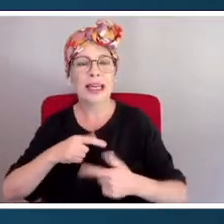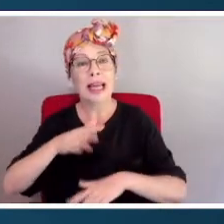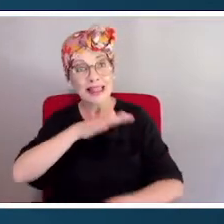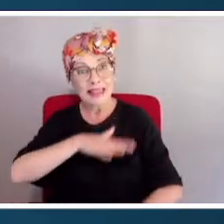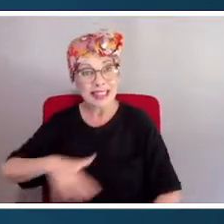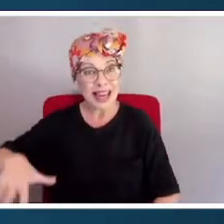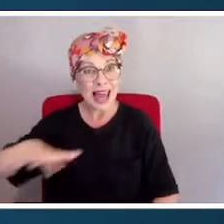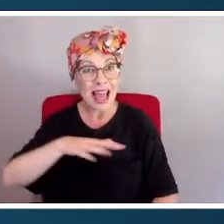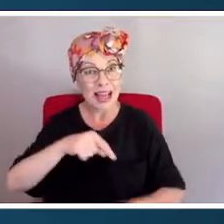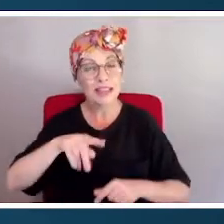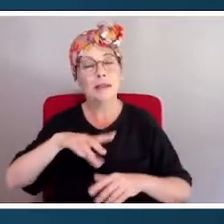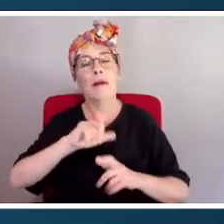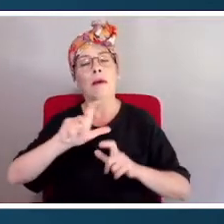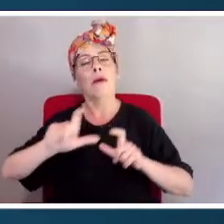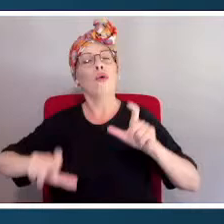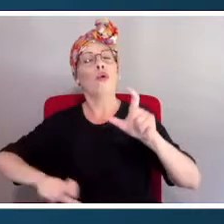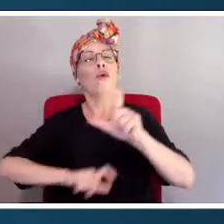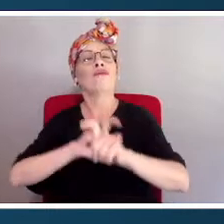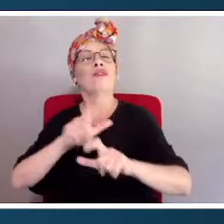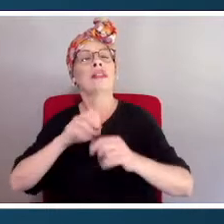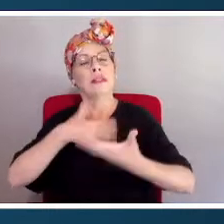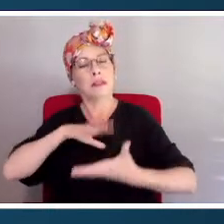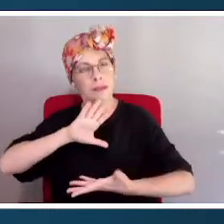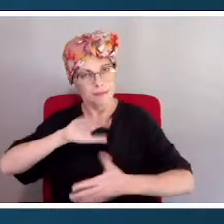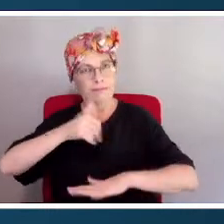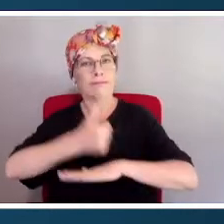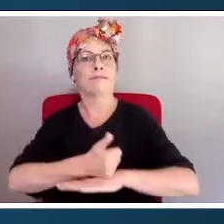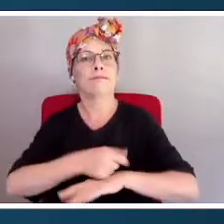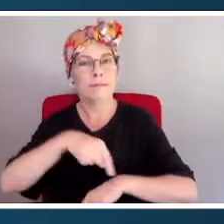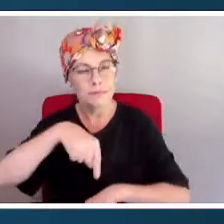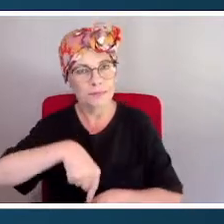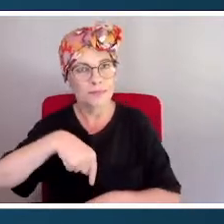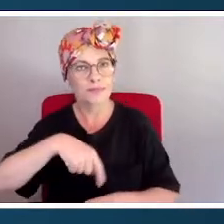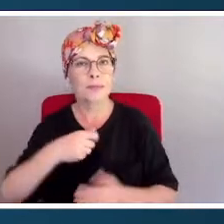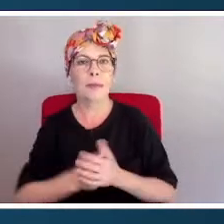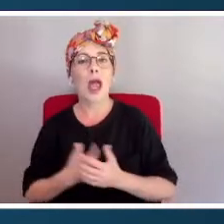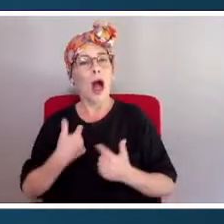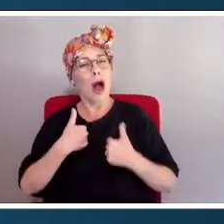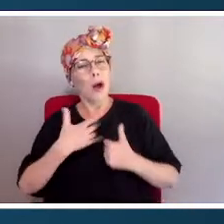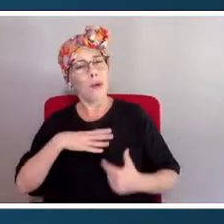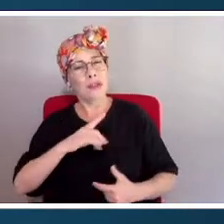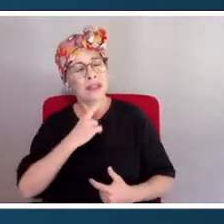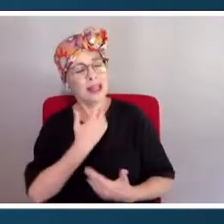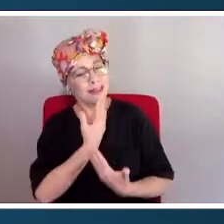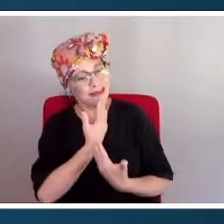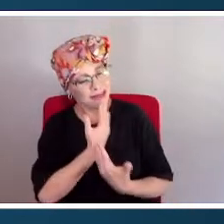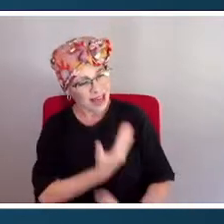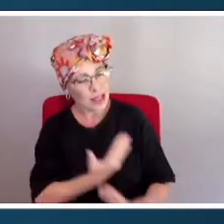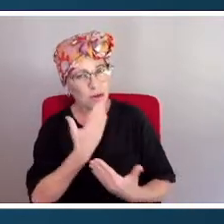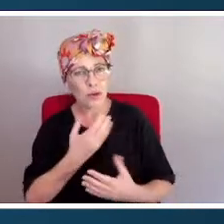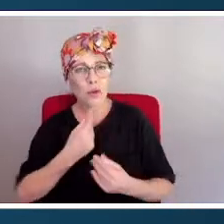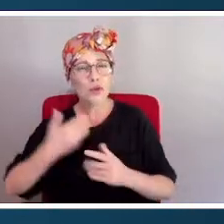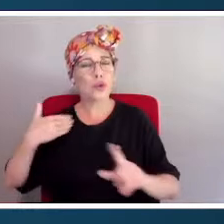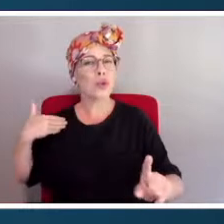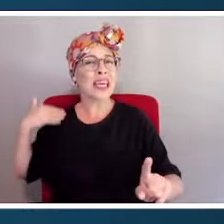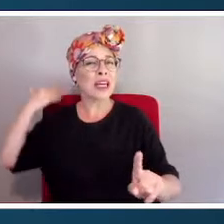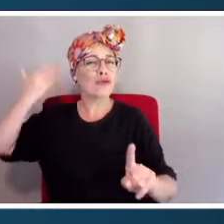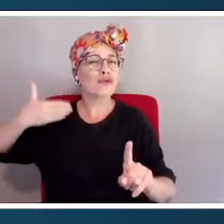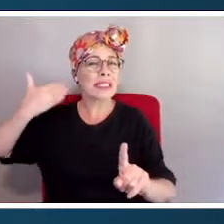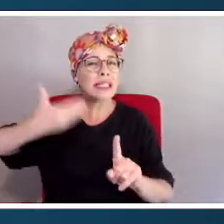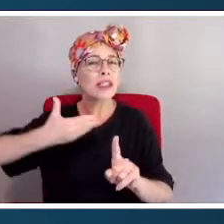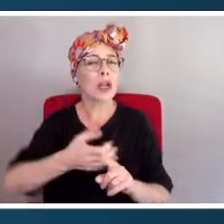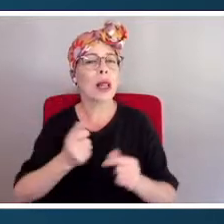conference takes place. I extend my gratitude to traditional leaders and elders across